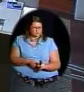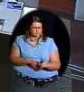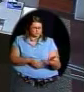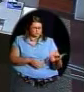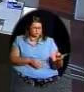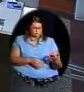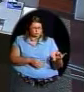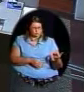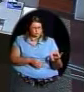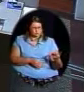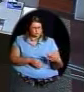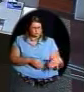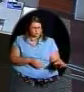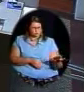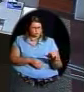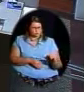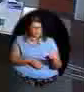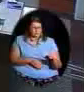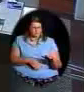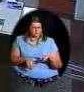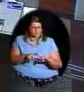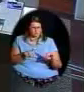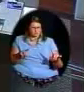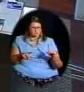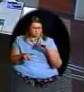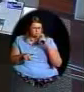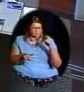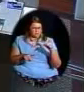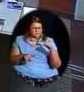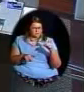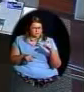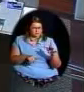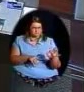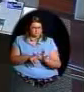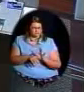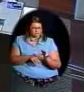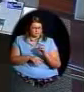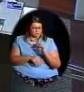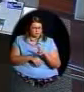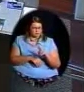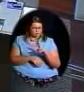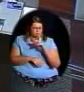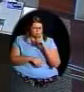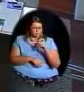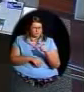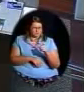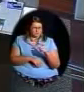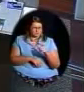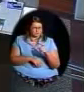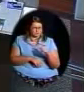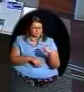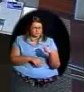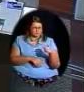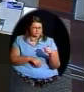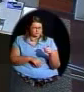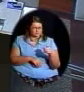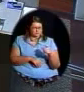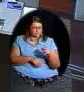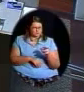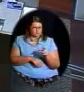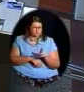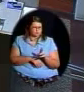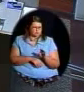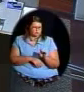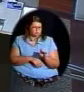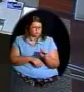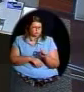locations quite different because of the facility, or is it because it's restrictive in the costs